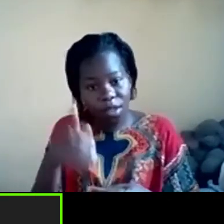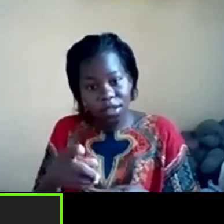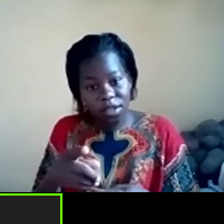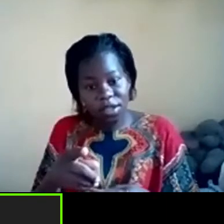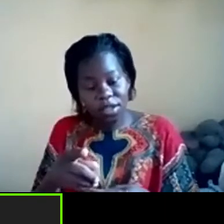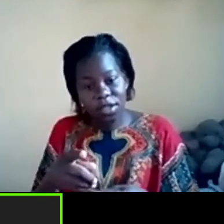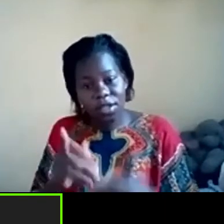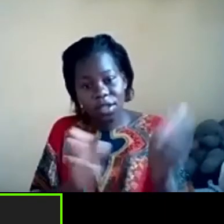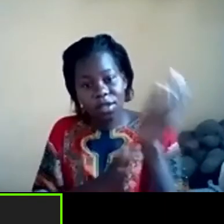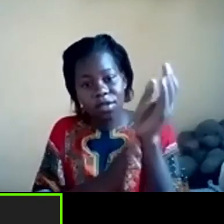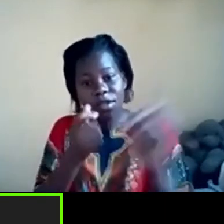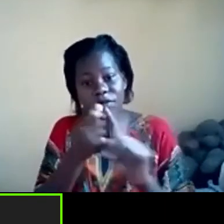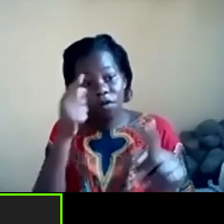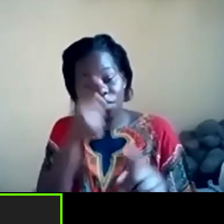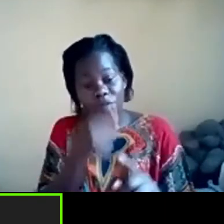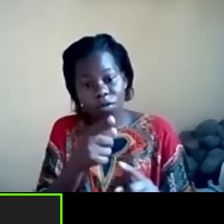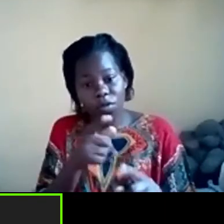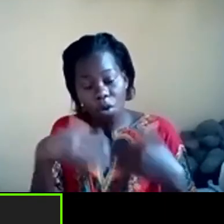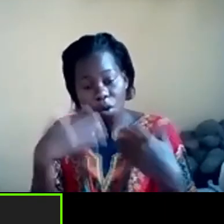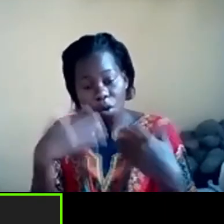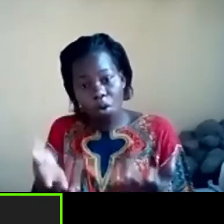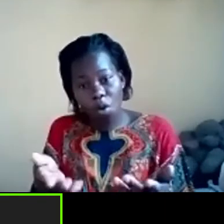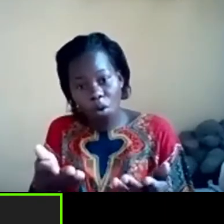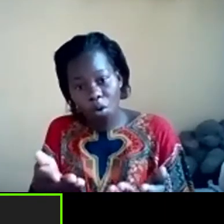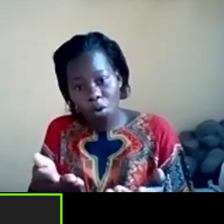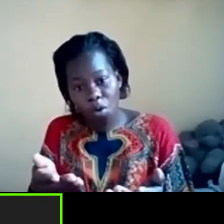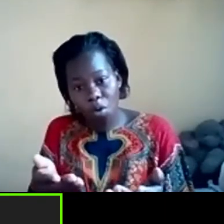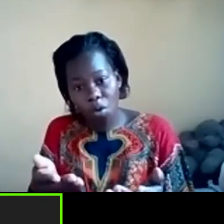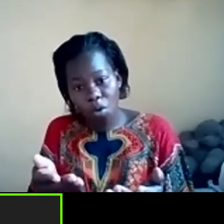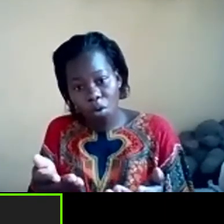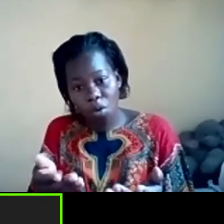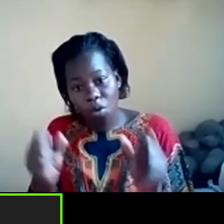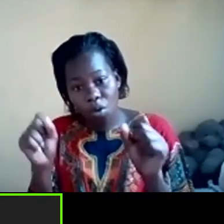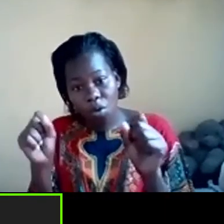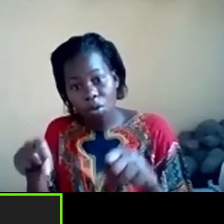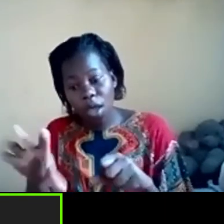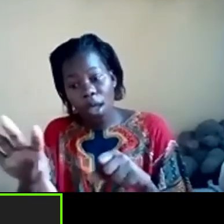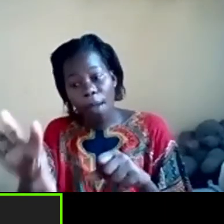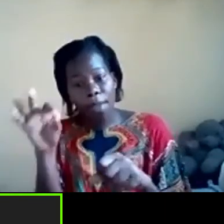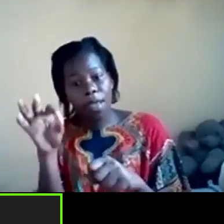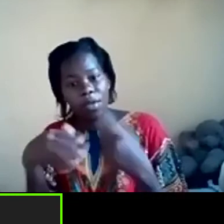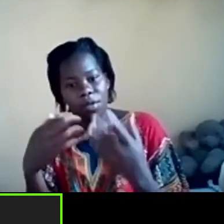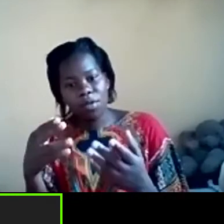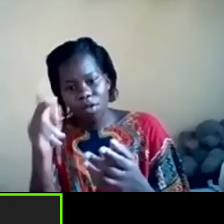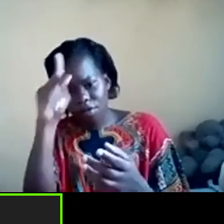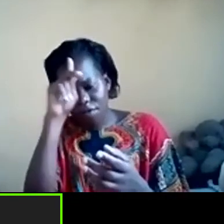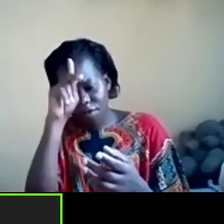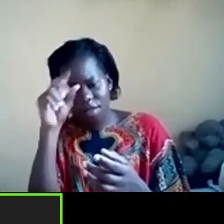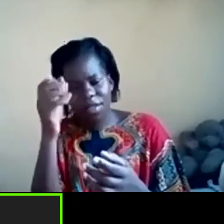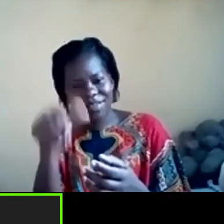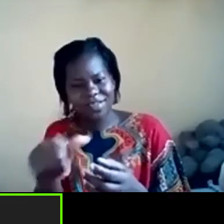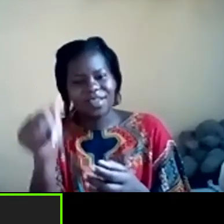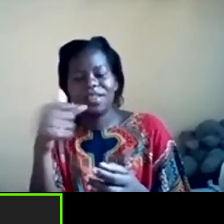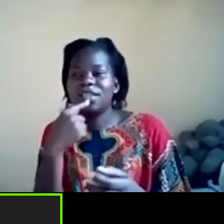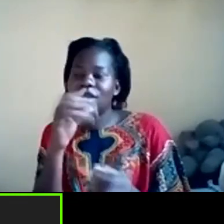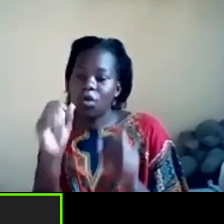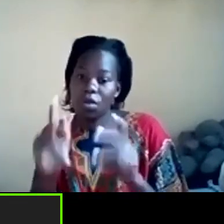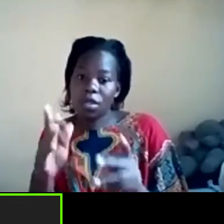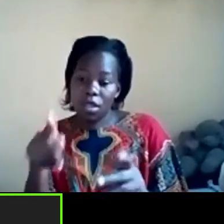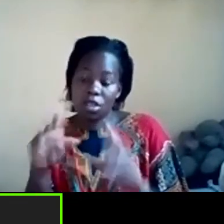you. Alternatively, you can pick a rural area yourself and say, well, this community here